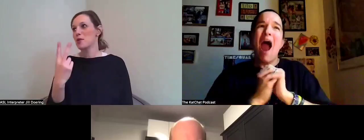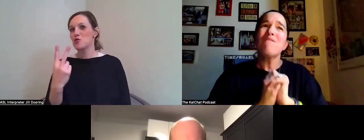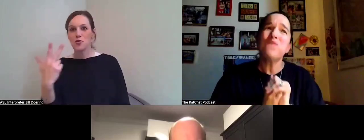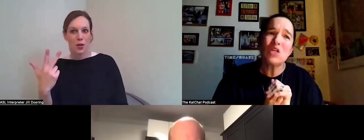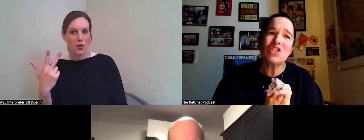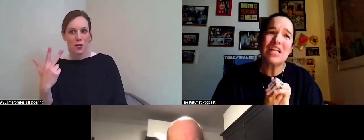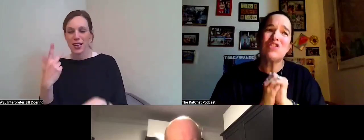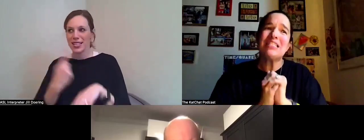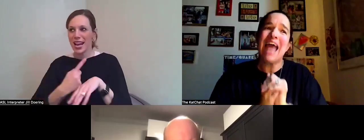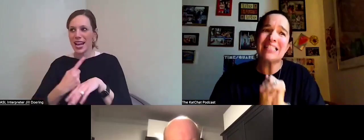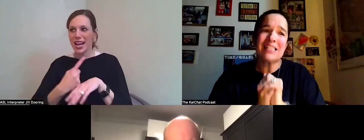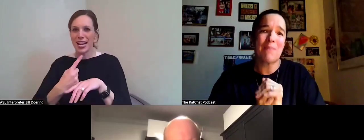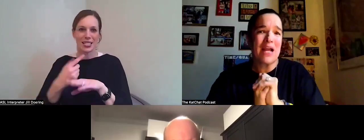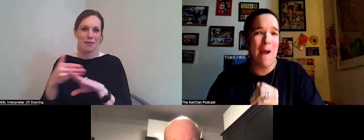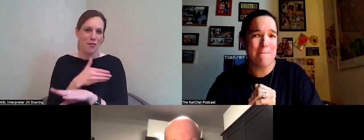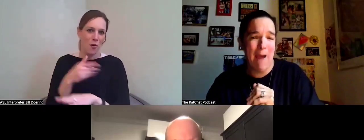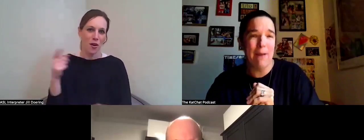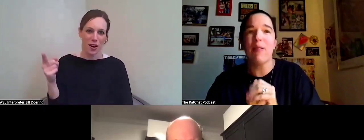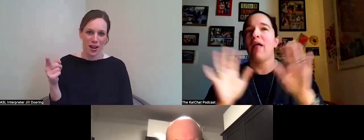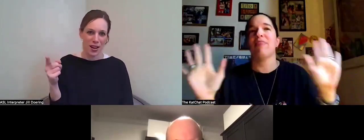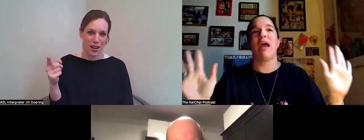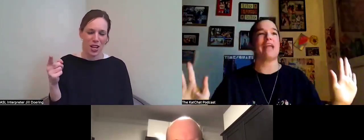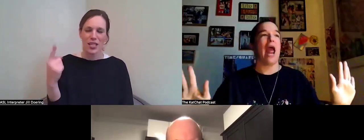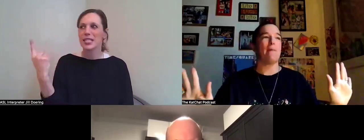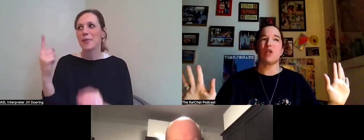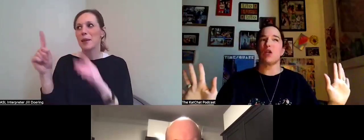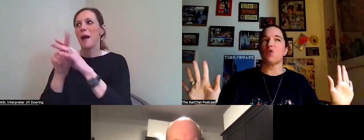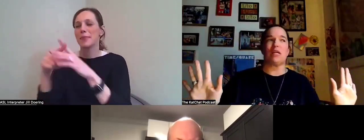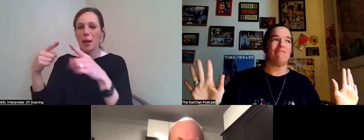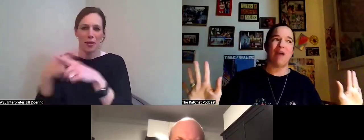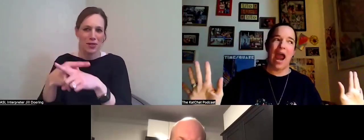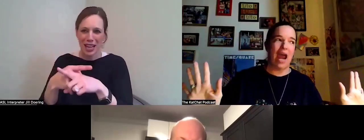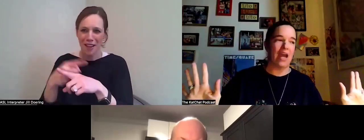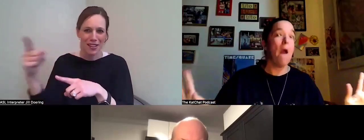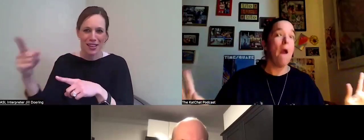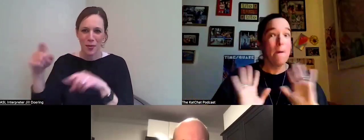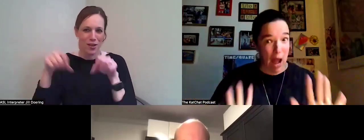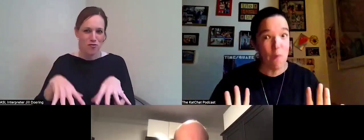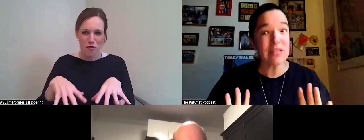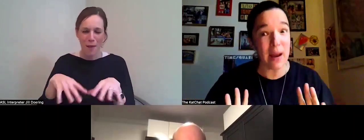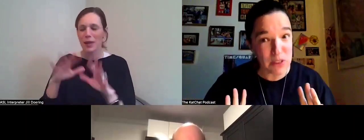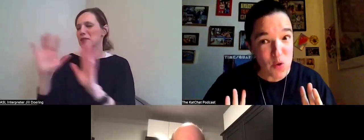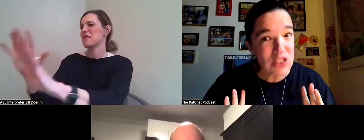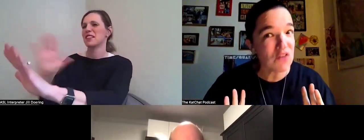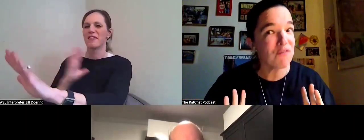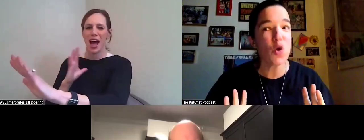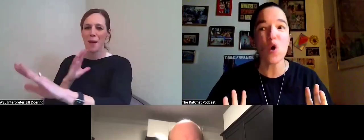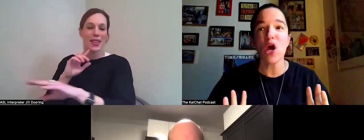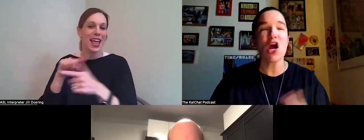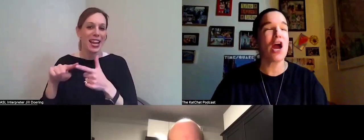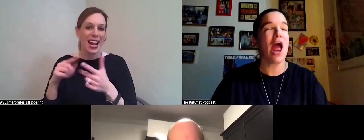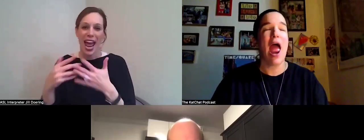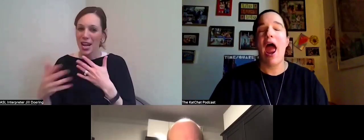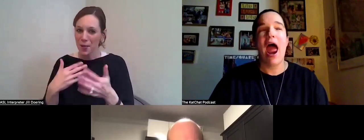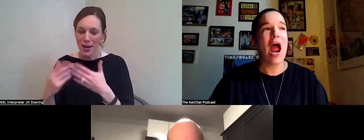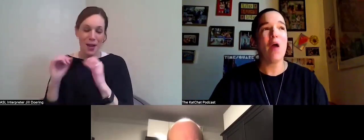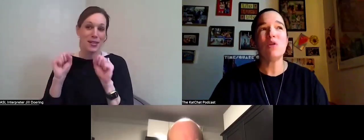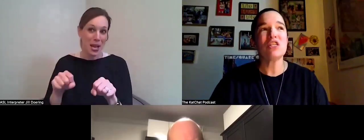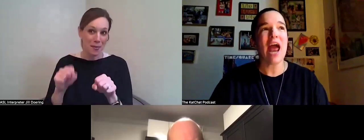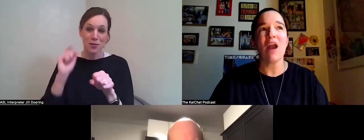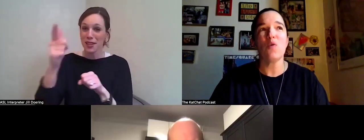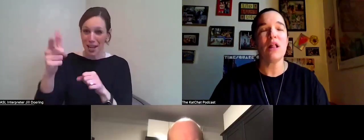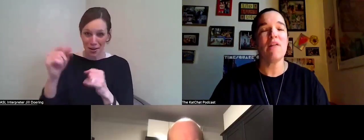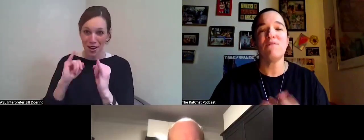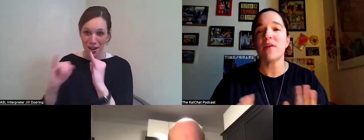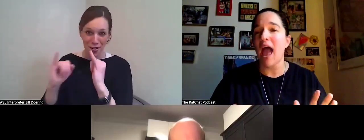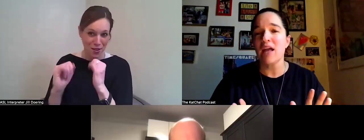before, unfortunately she had something come up. I'm like, that's absolutely fine. But I was able to interview her. Yeah, we